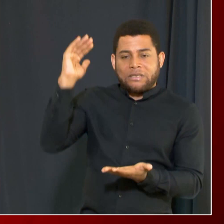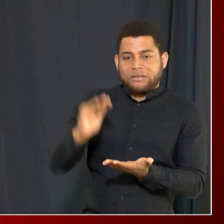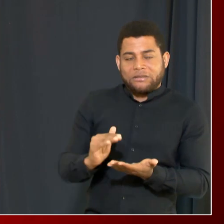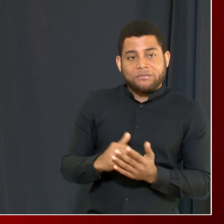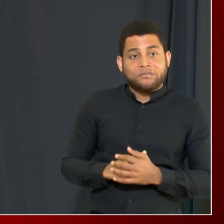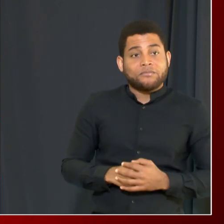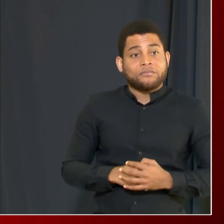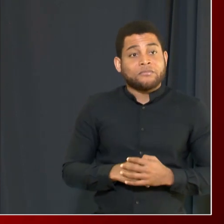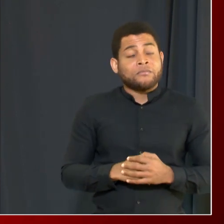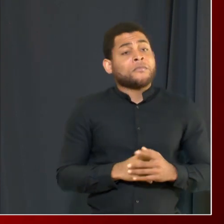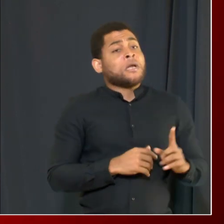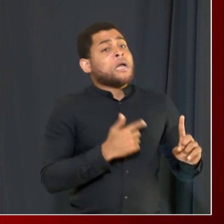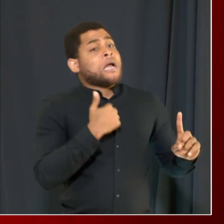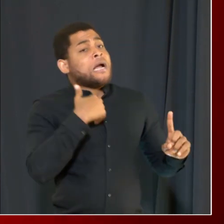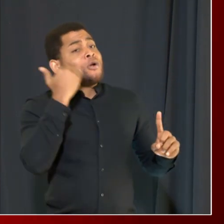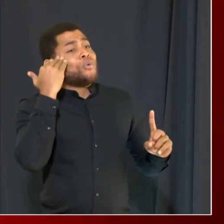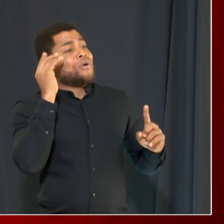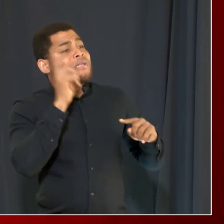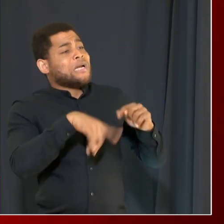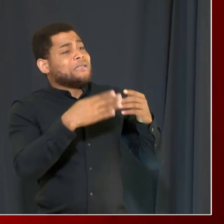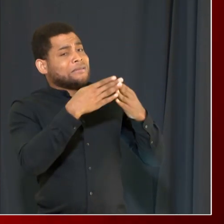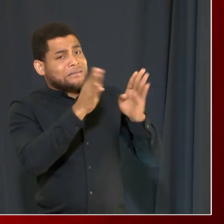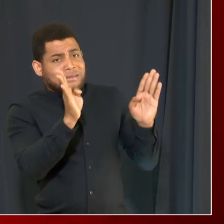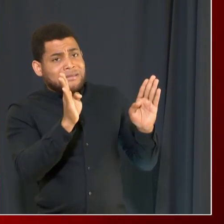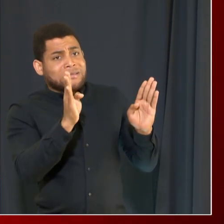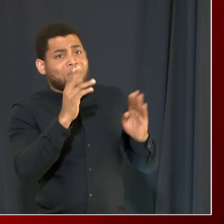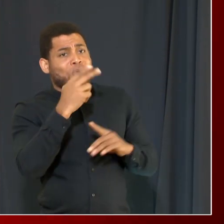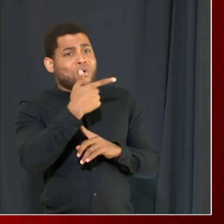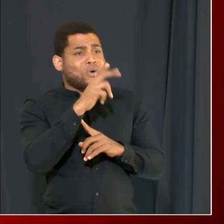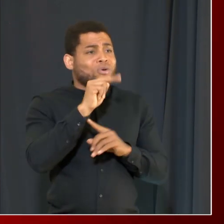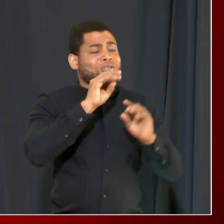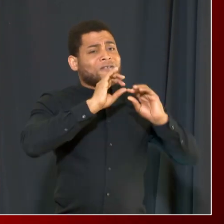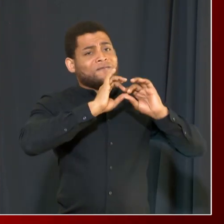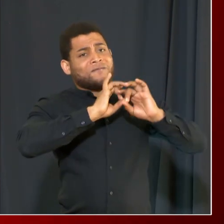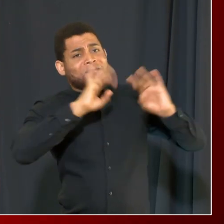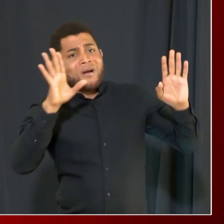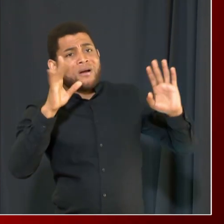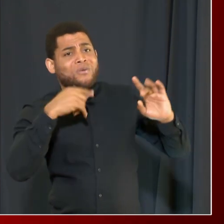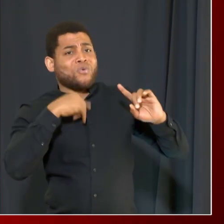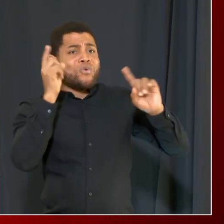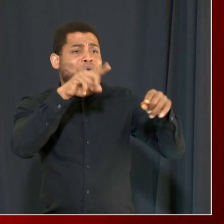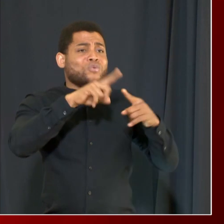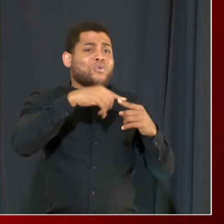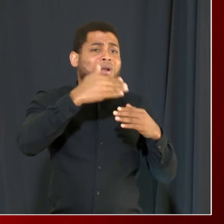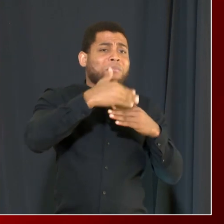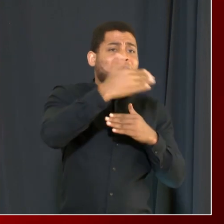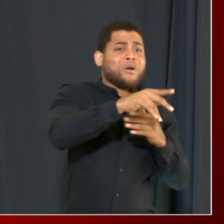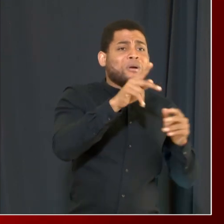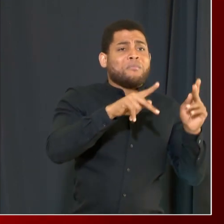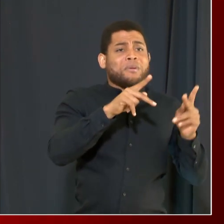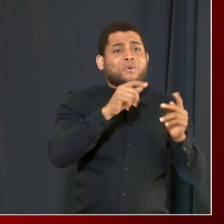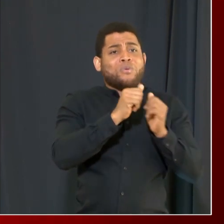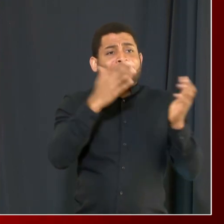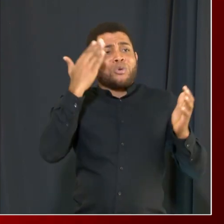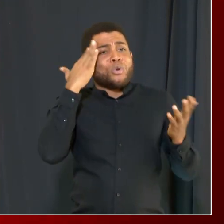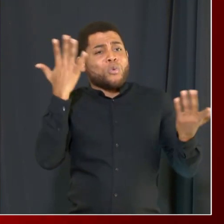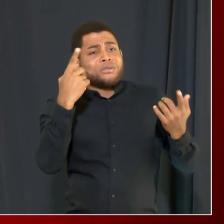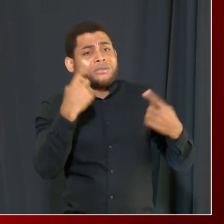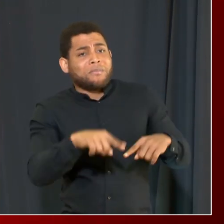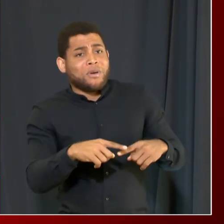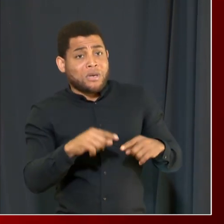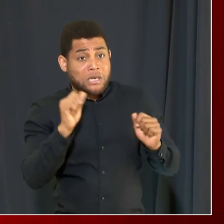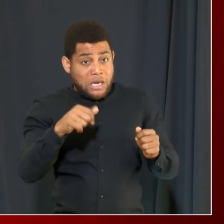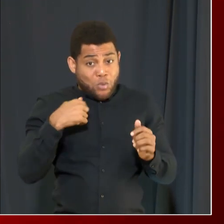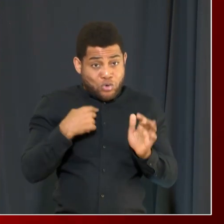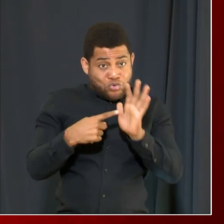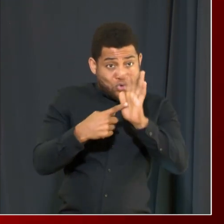gun violence, but I know in the past we've gone to neighborhoods and people are wondering what's going on. Can we characterize kind of some of the trends that we're seeing?